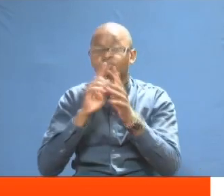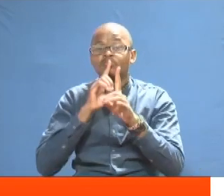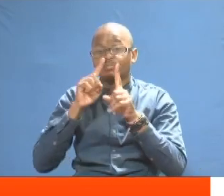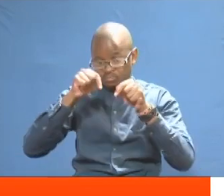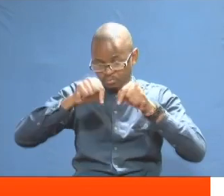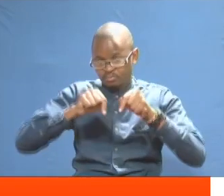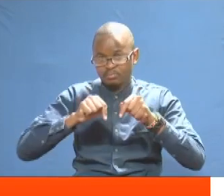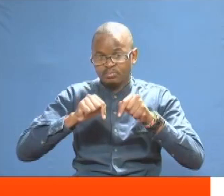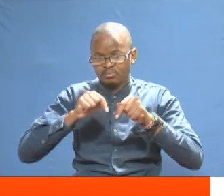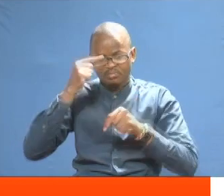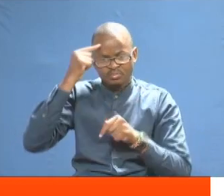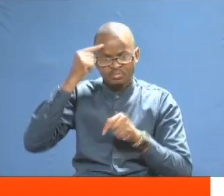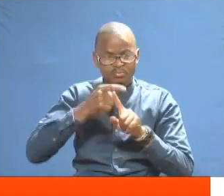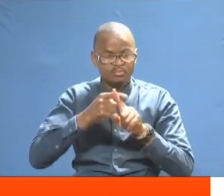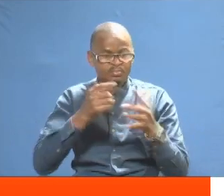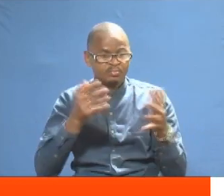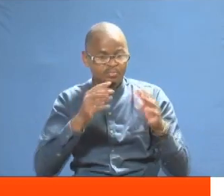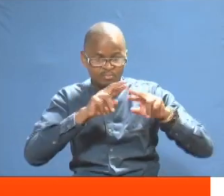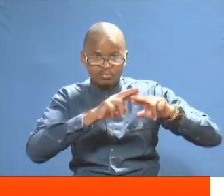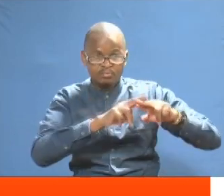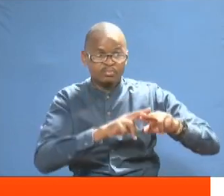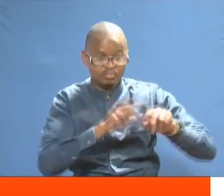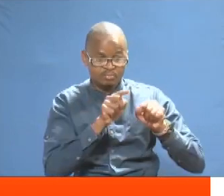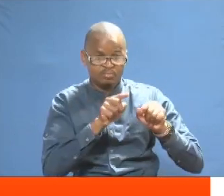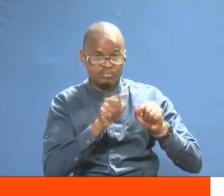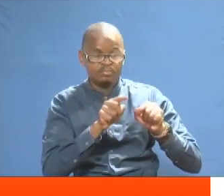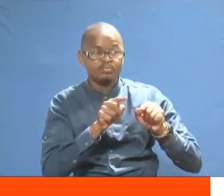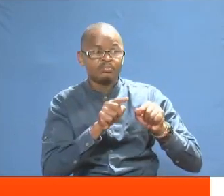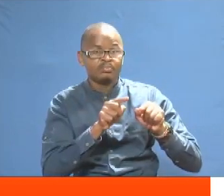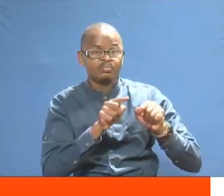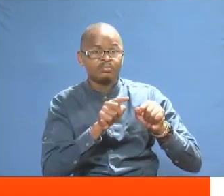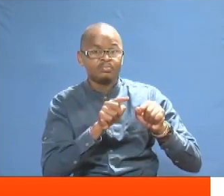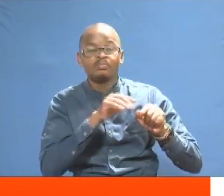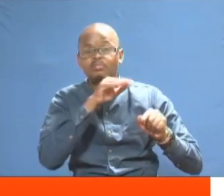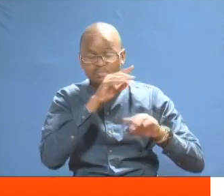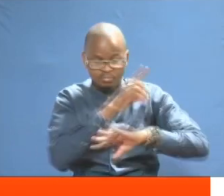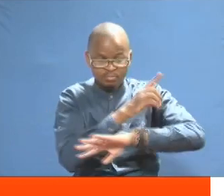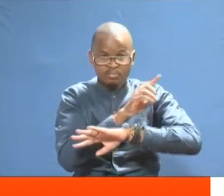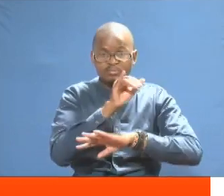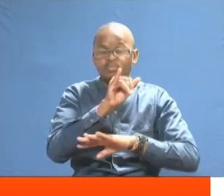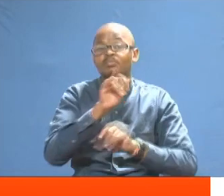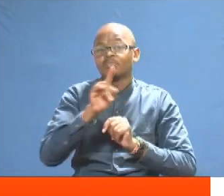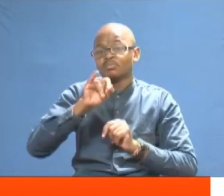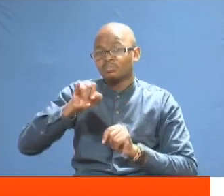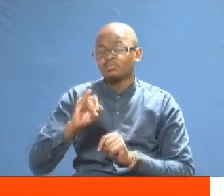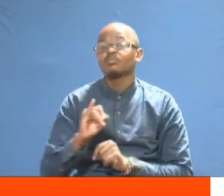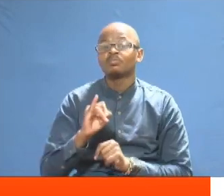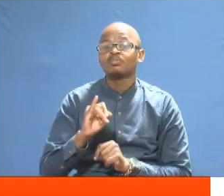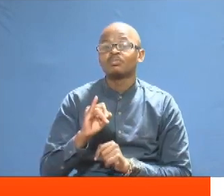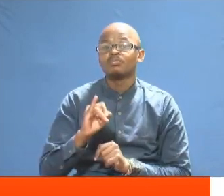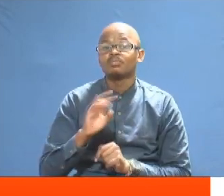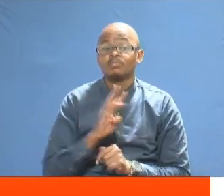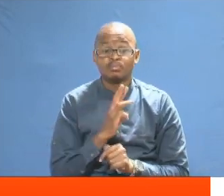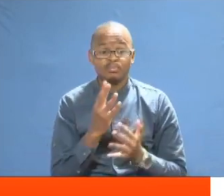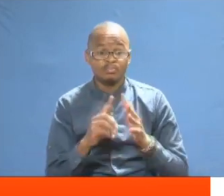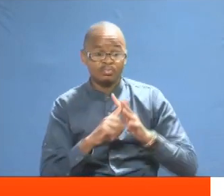today. So I think from where we sit, these are dying, sadly, these are dying days of Jubilee, and we